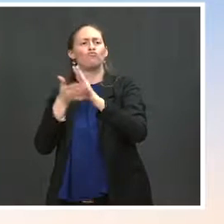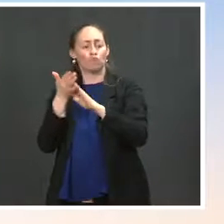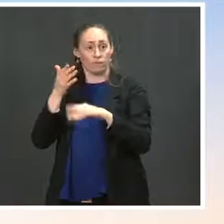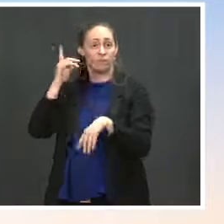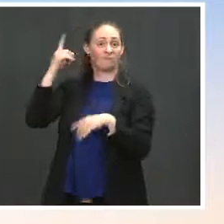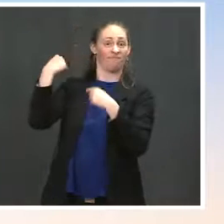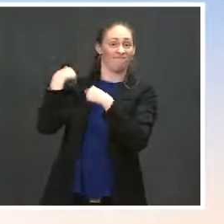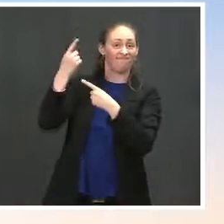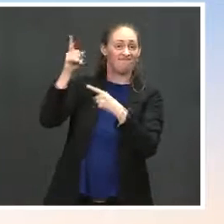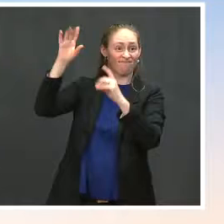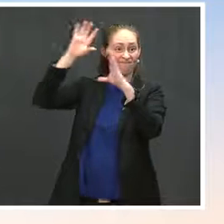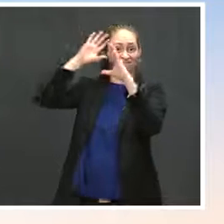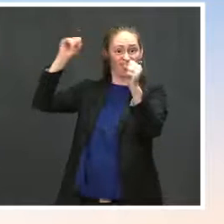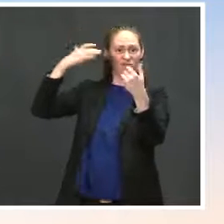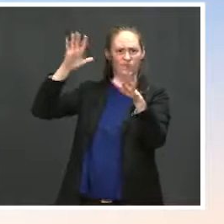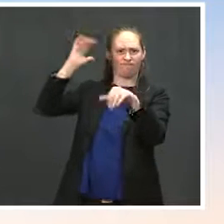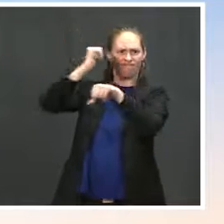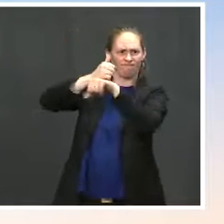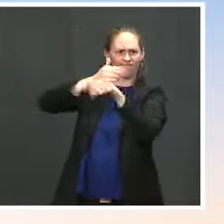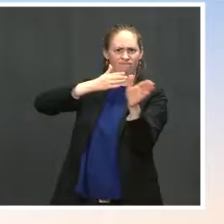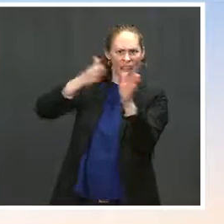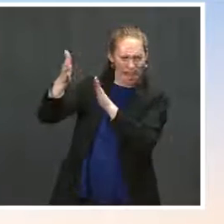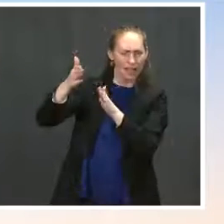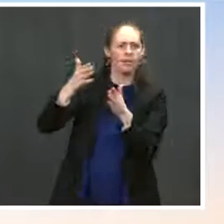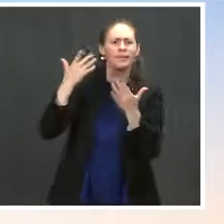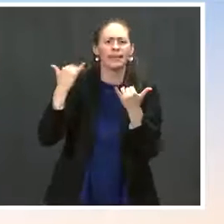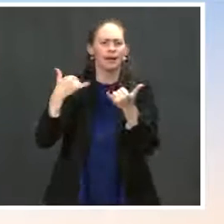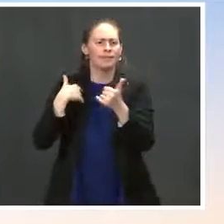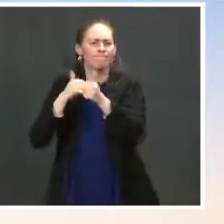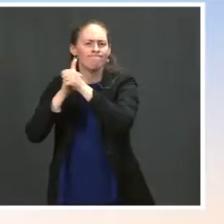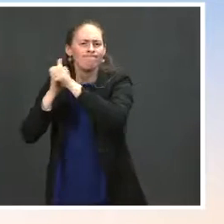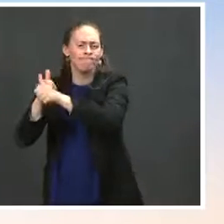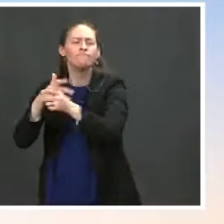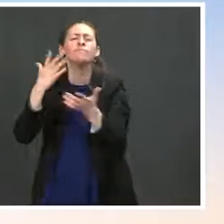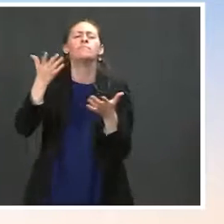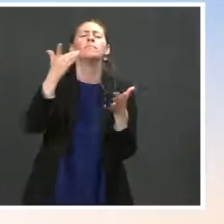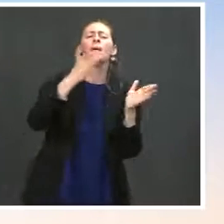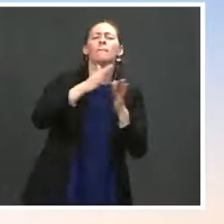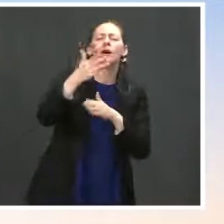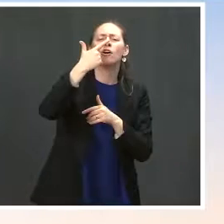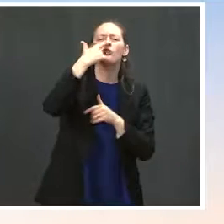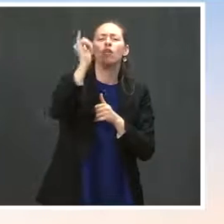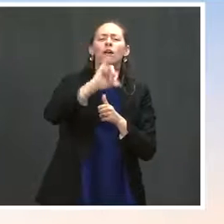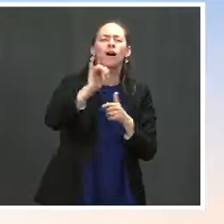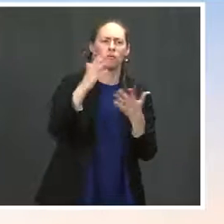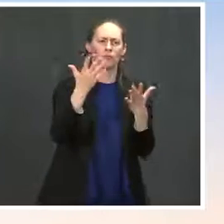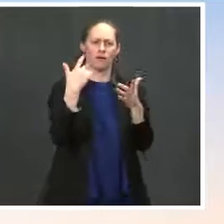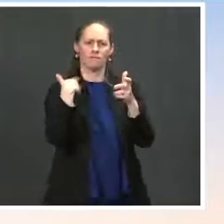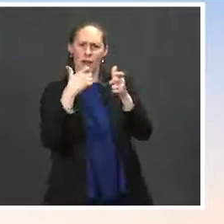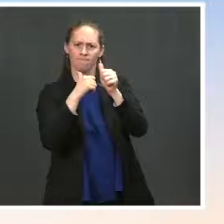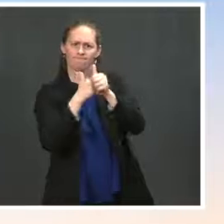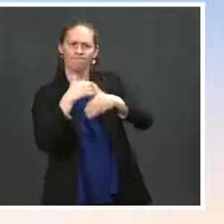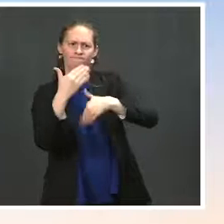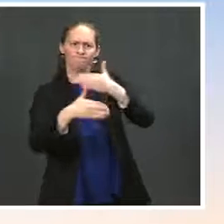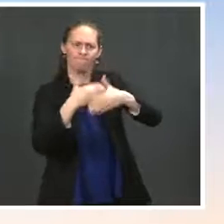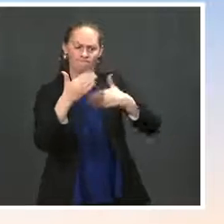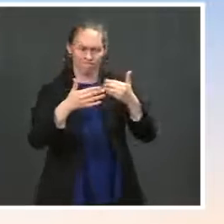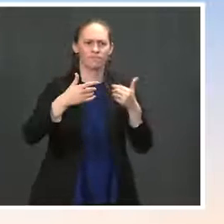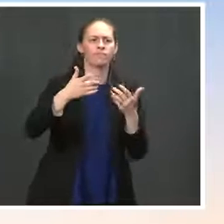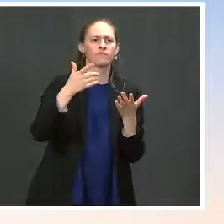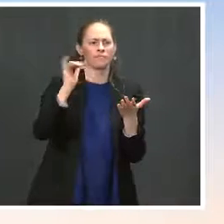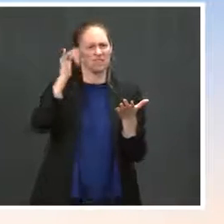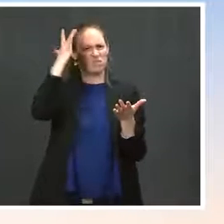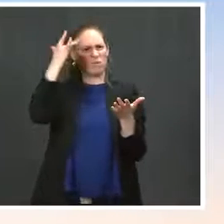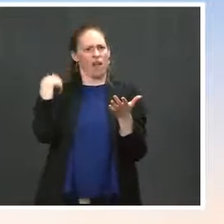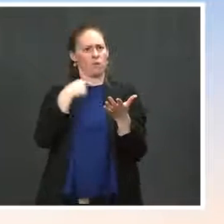and the plan that we're relying on here is a plan that we can deliver because we have the wherewithal to do it in